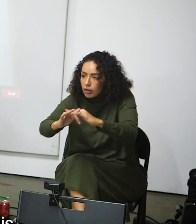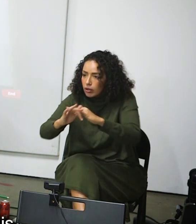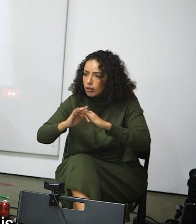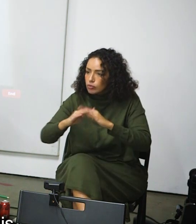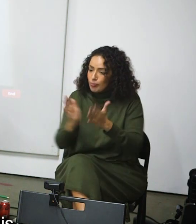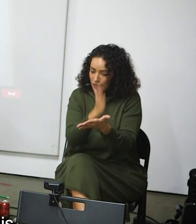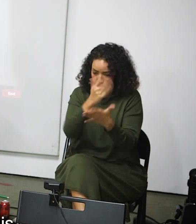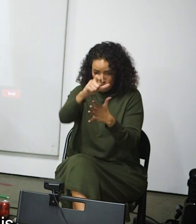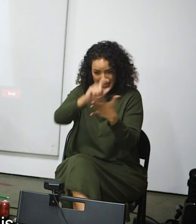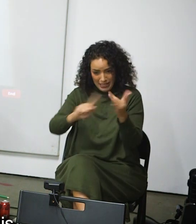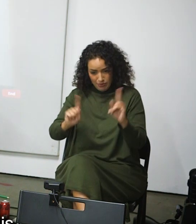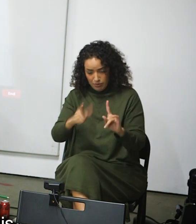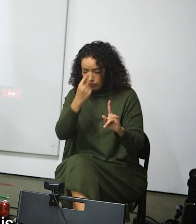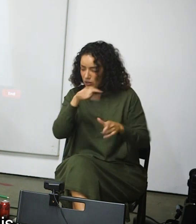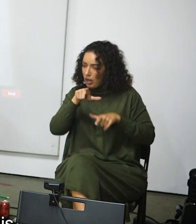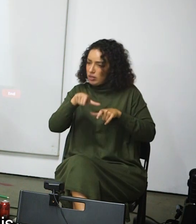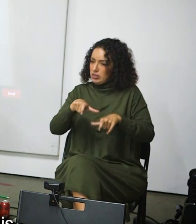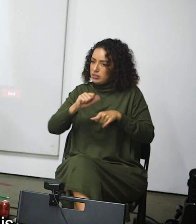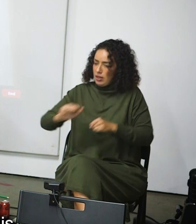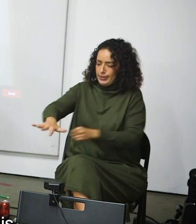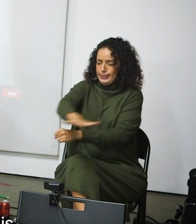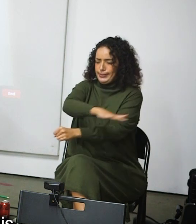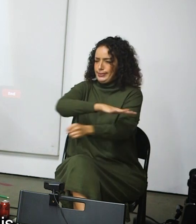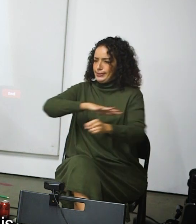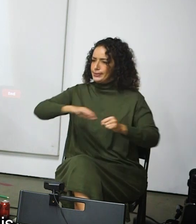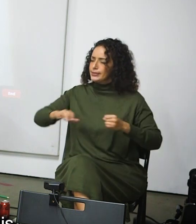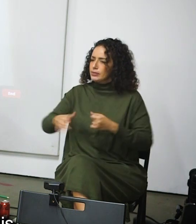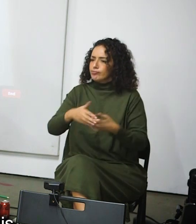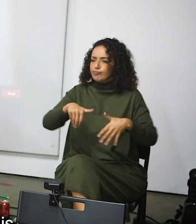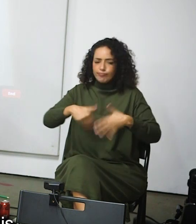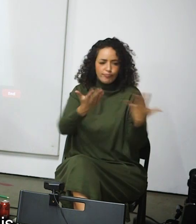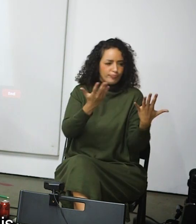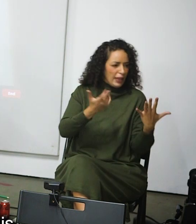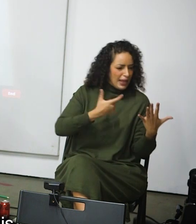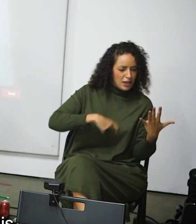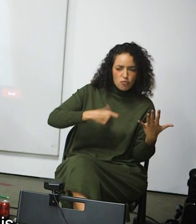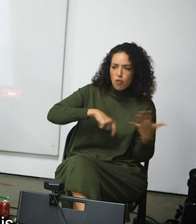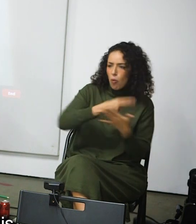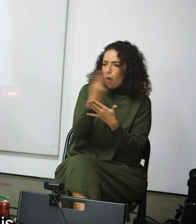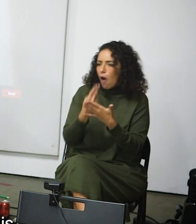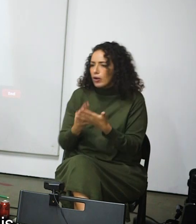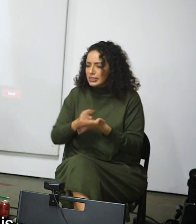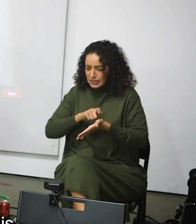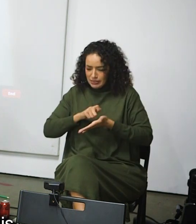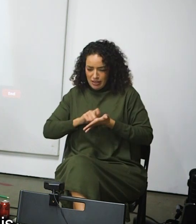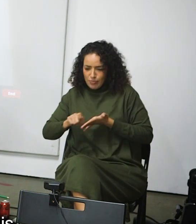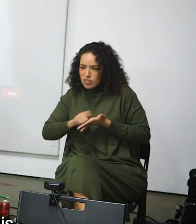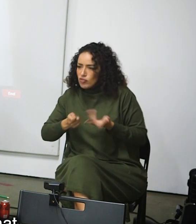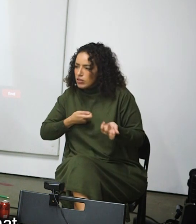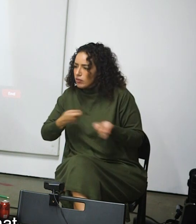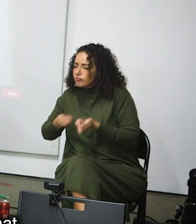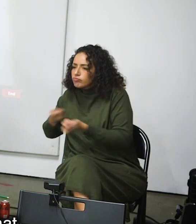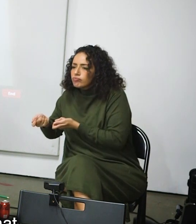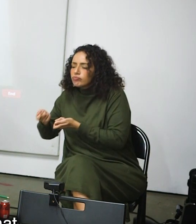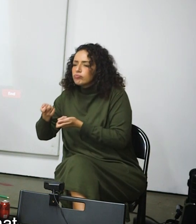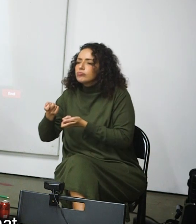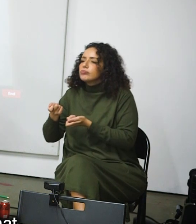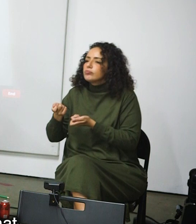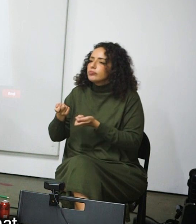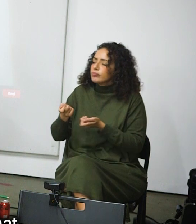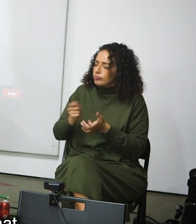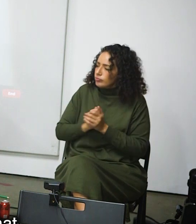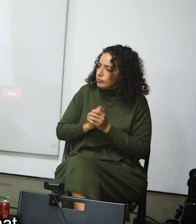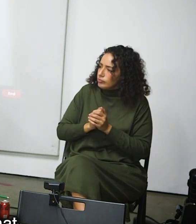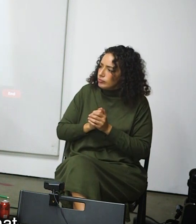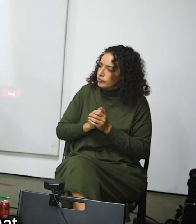in the industry in whatever capacity, as like administrators, as artists. Is okay, how do we actually step